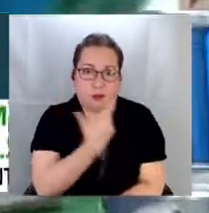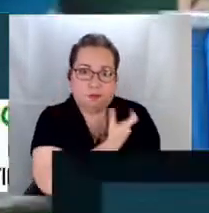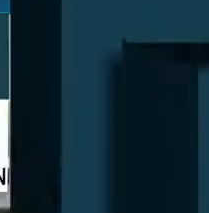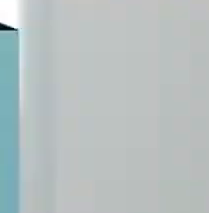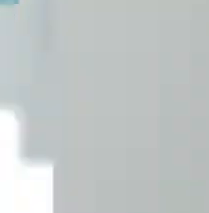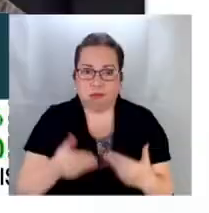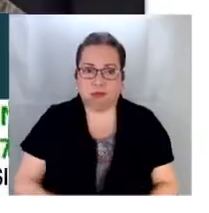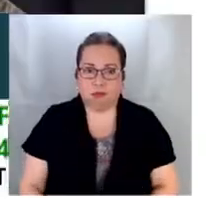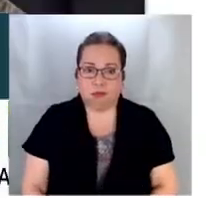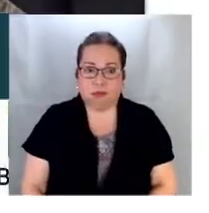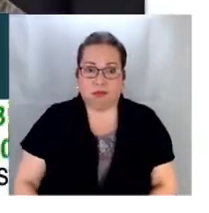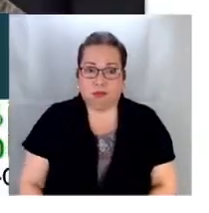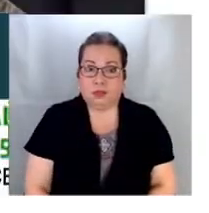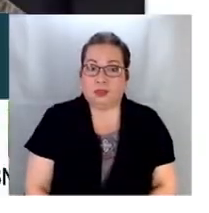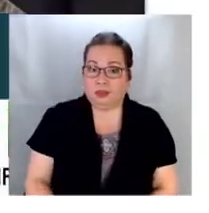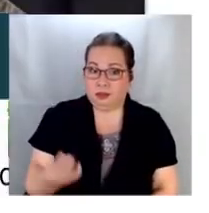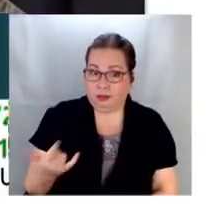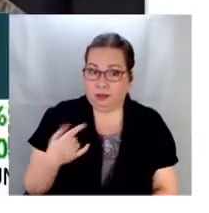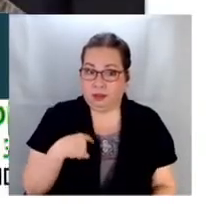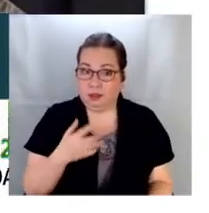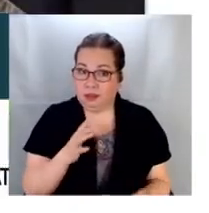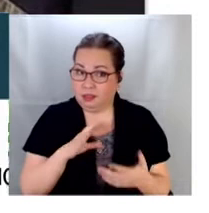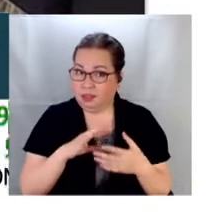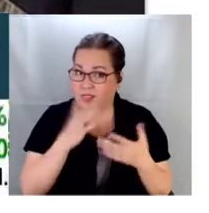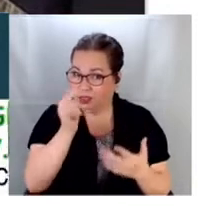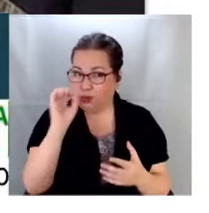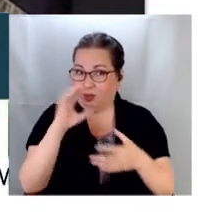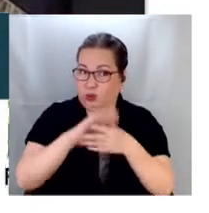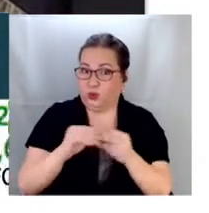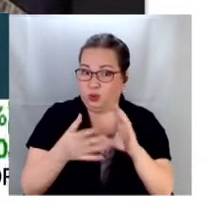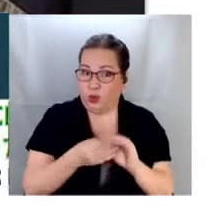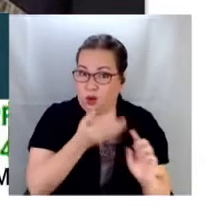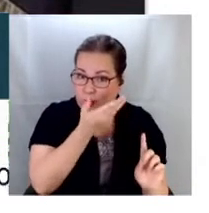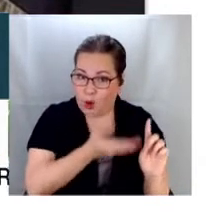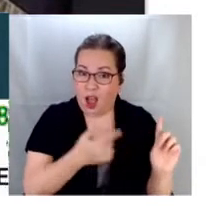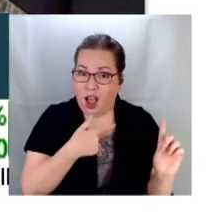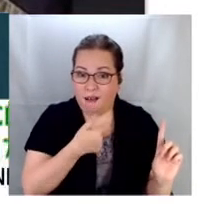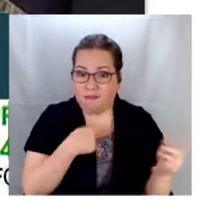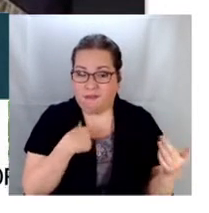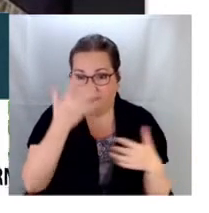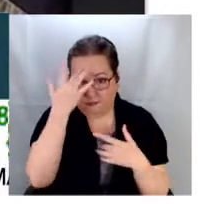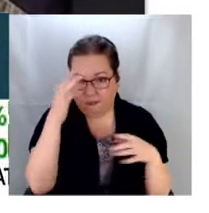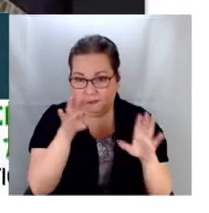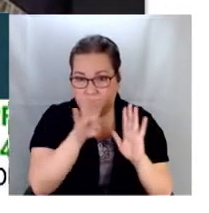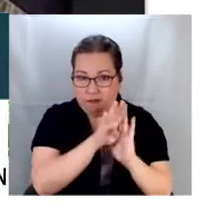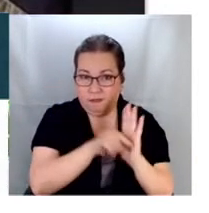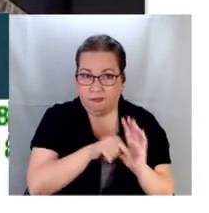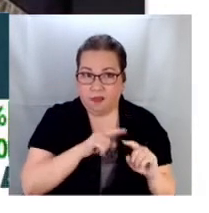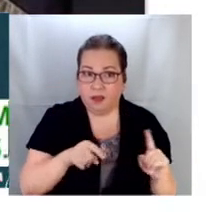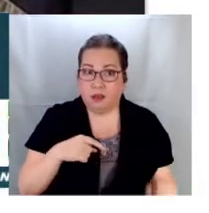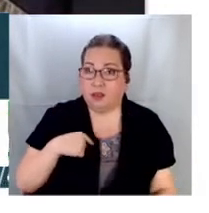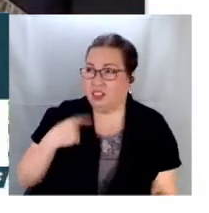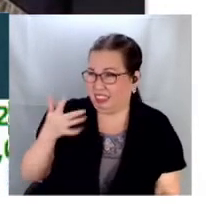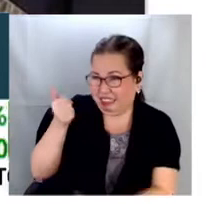Ngayon, gumagawa pa ng kwento na person with comorbidity. Nagsabi naman yung artista na napakalakas ng katawan